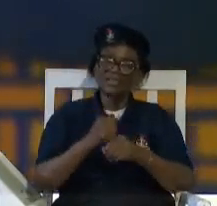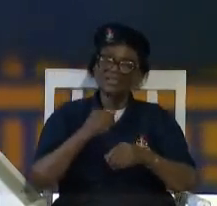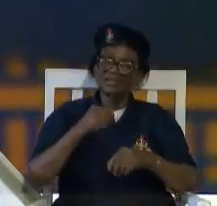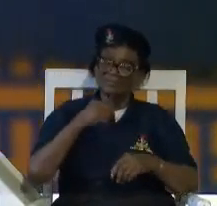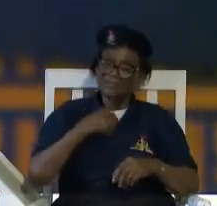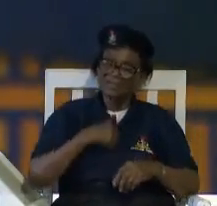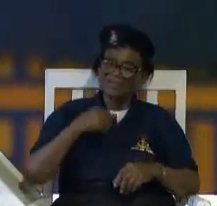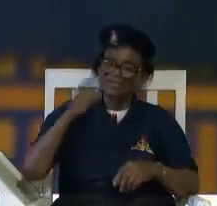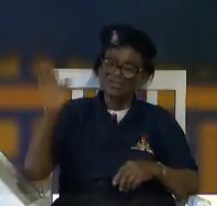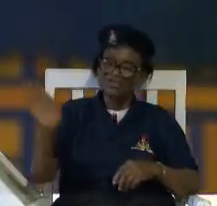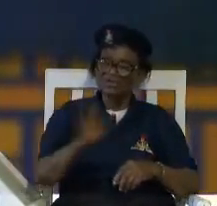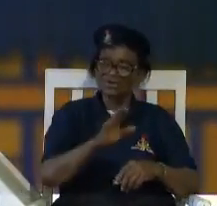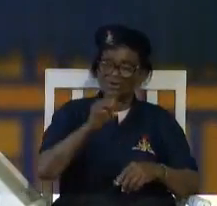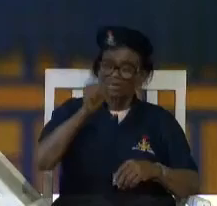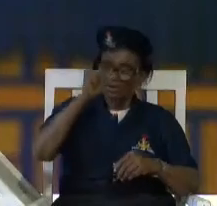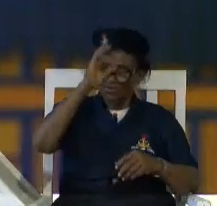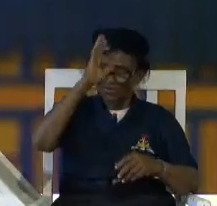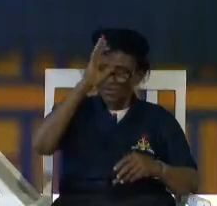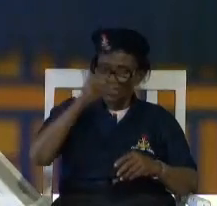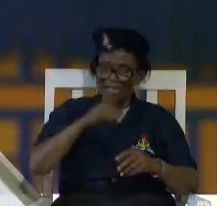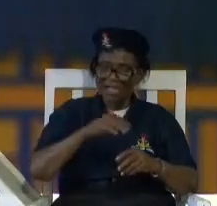And I want all my children in heaven.